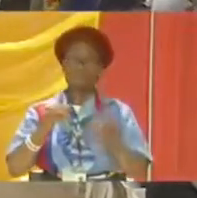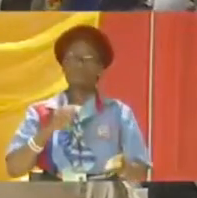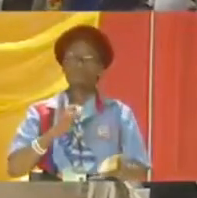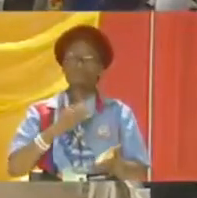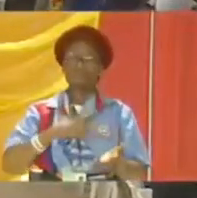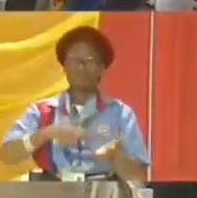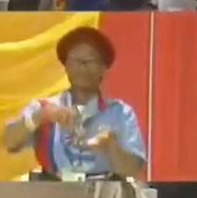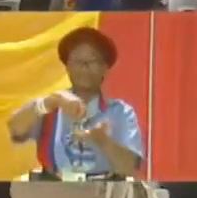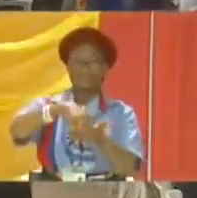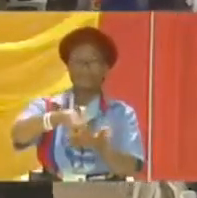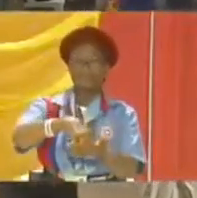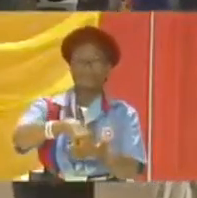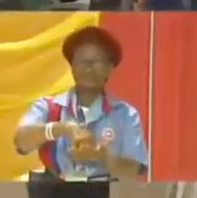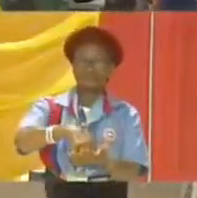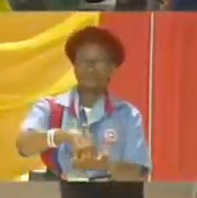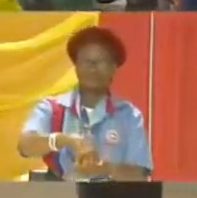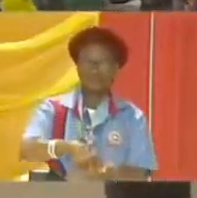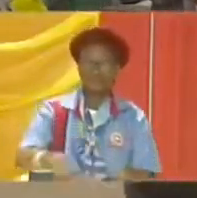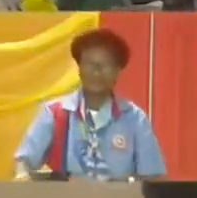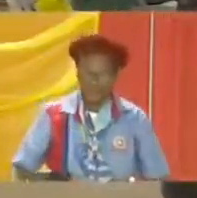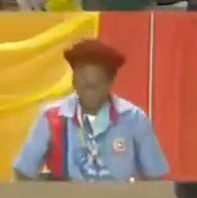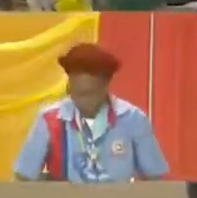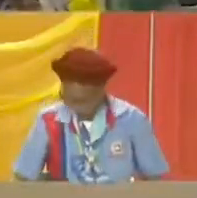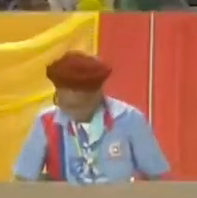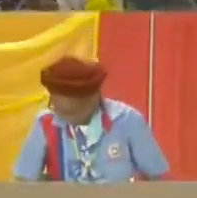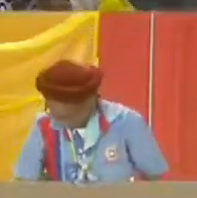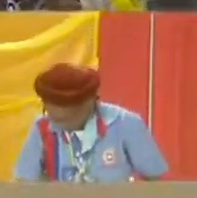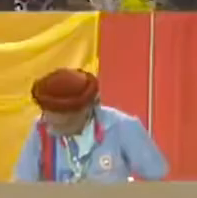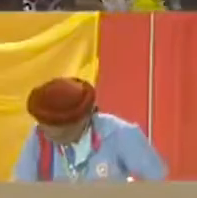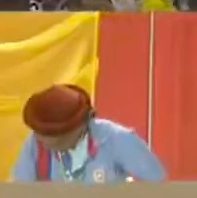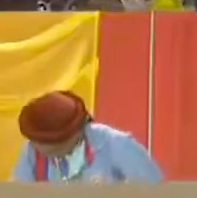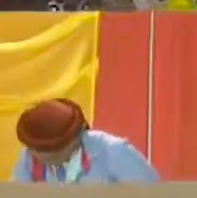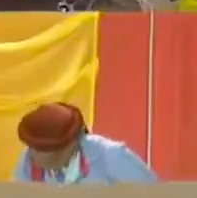a mighty God we